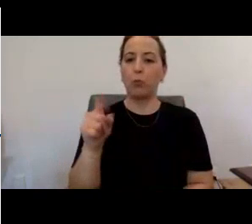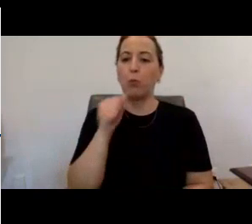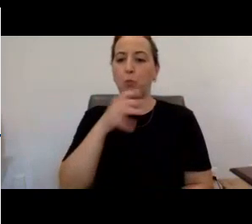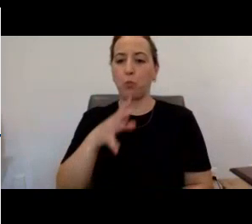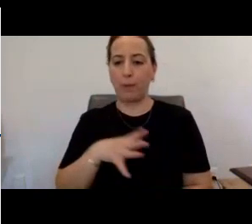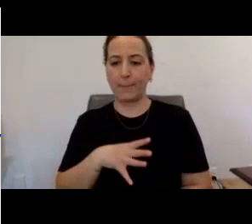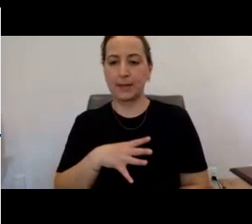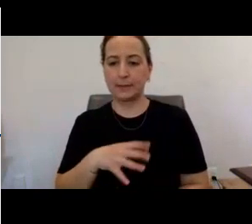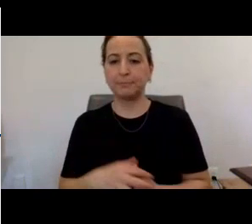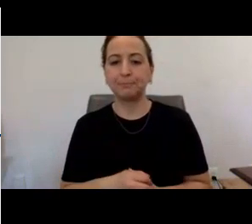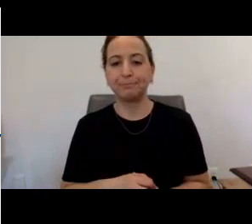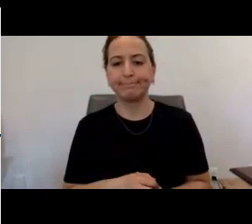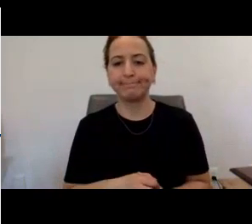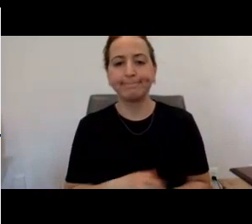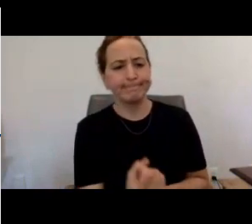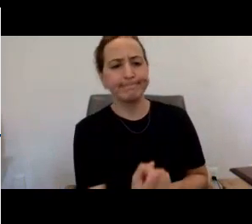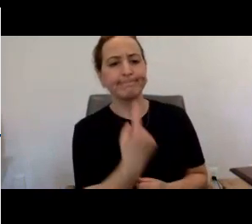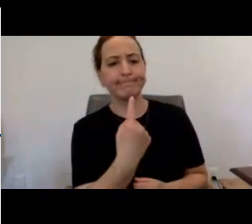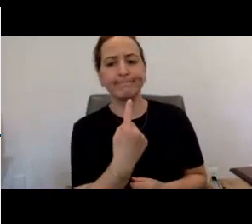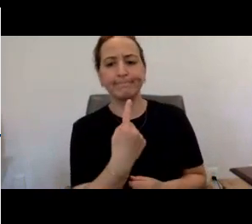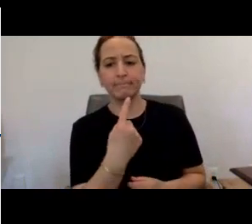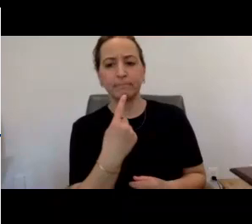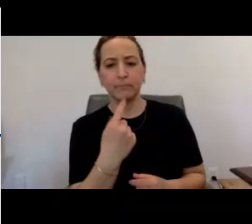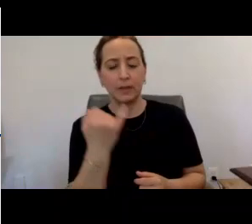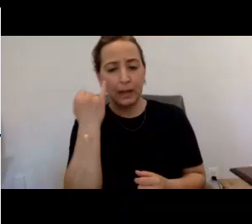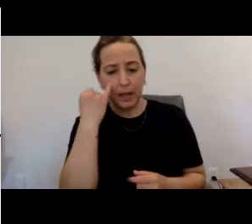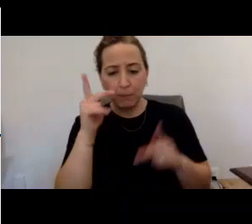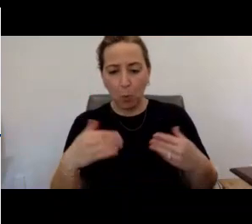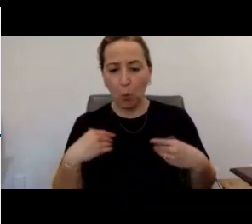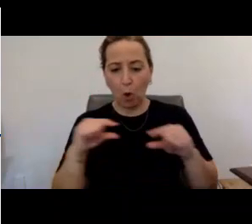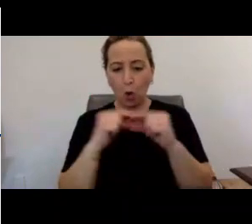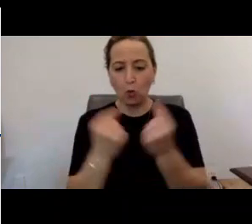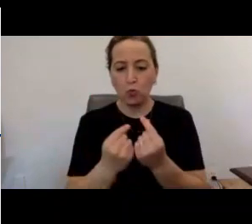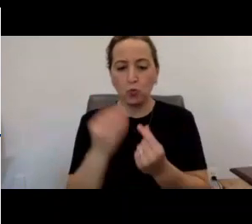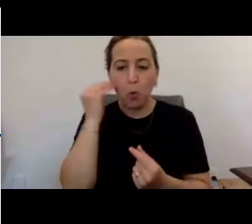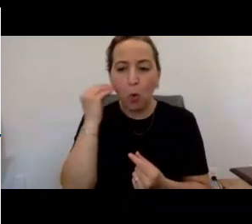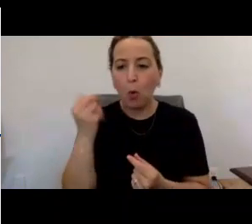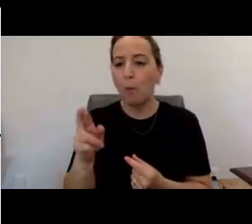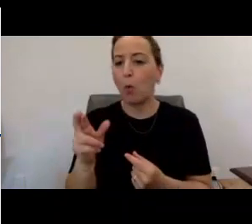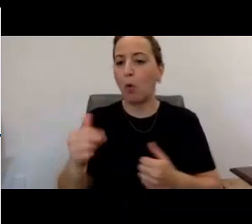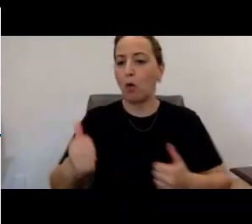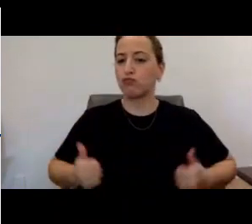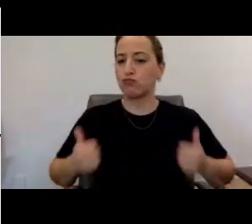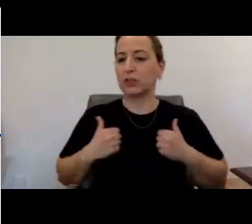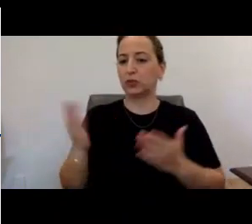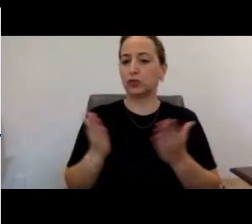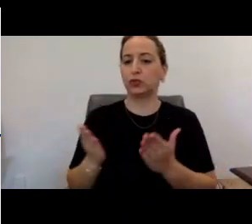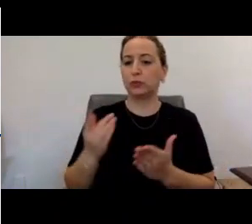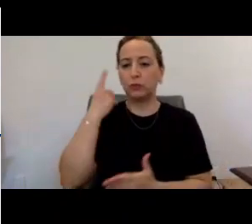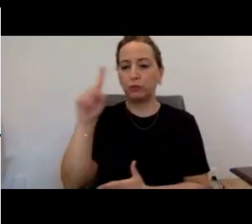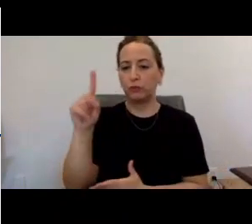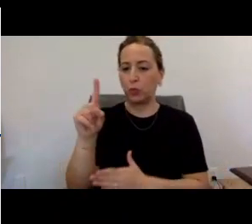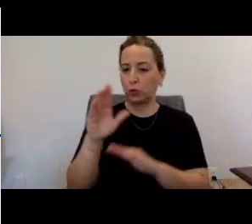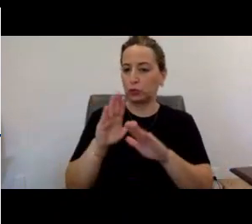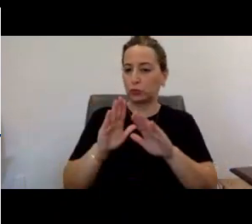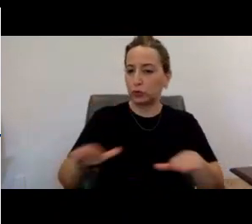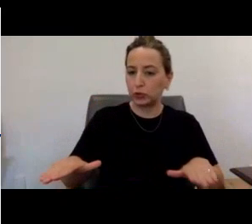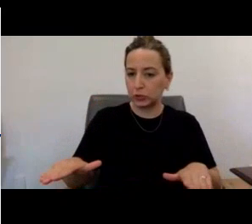I see a question in the chat about if someone wants a group home or residential services home for children, and local